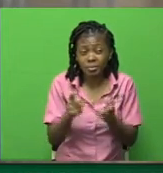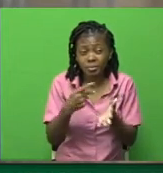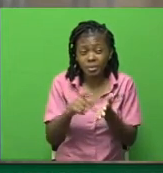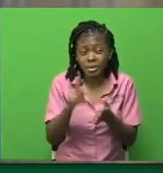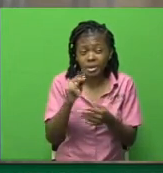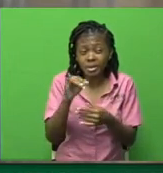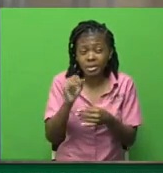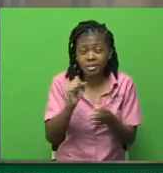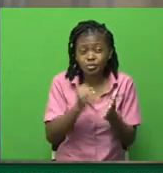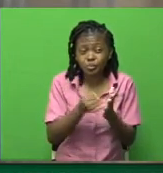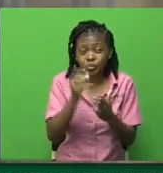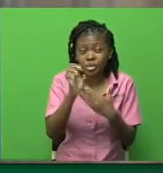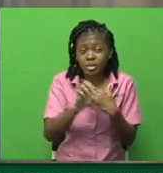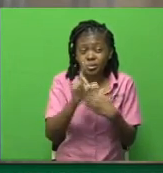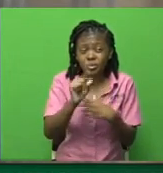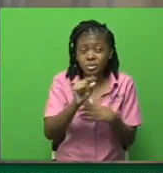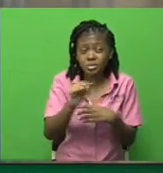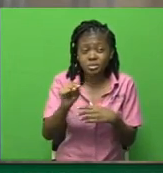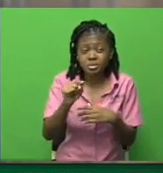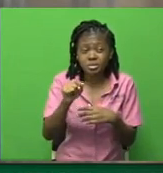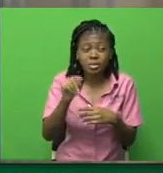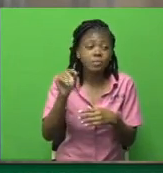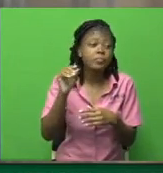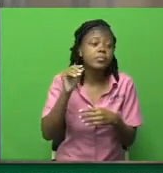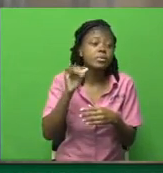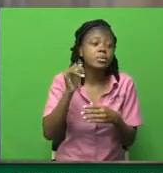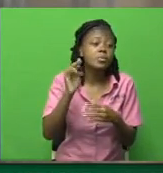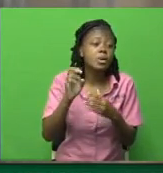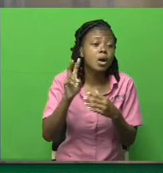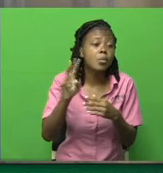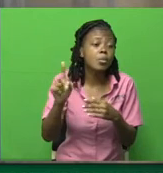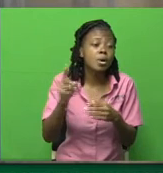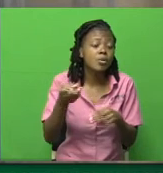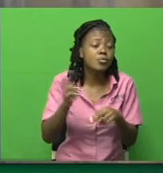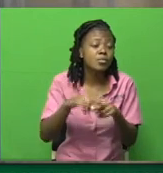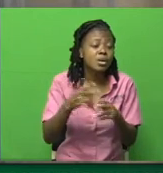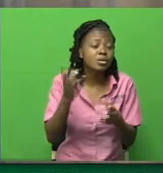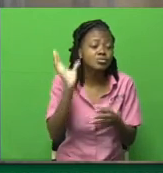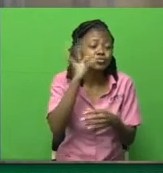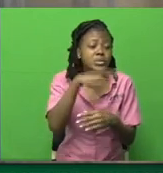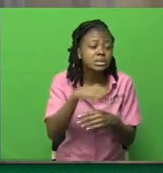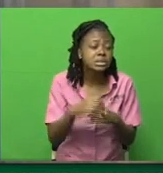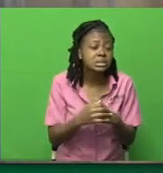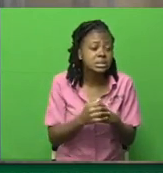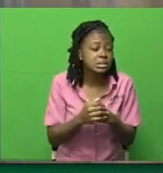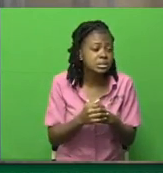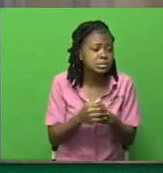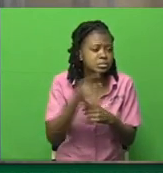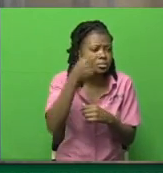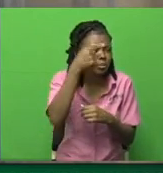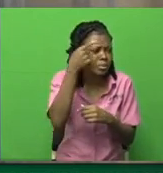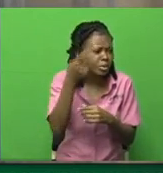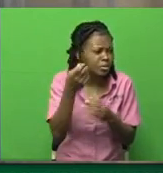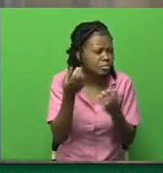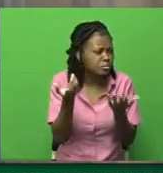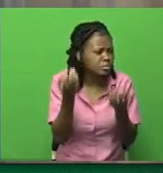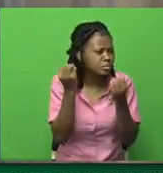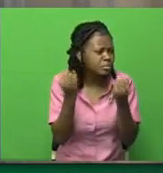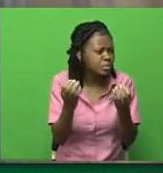June 2021 this is suspicious as it would mean in the height of lockdowns and business closures